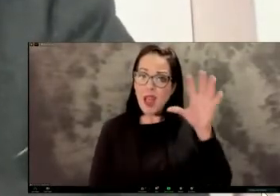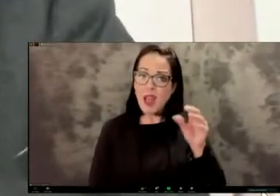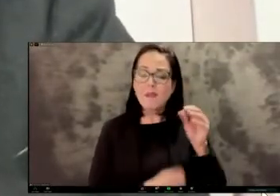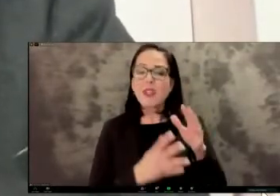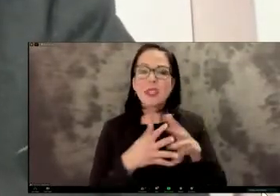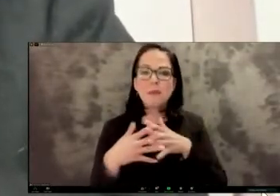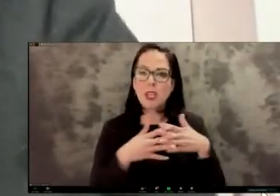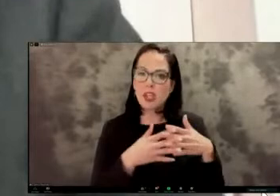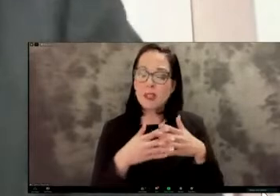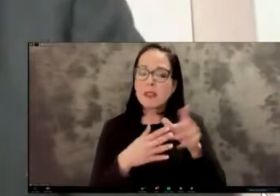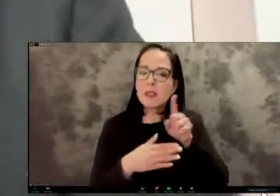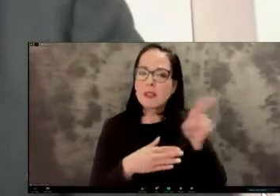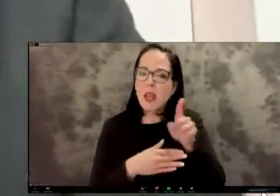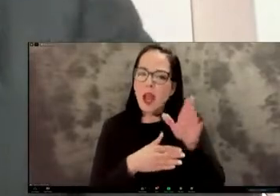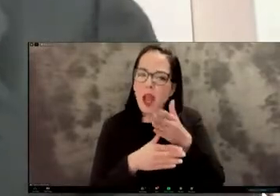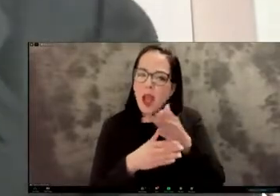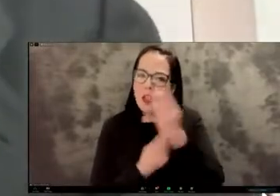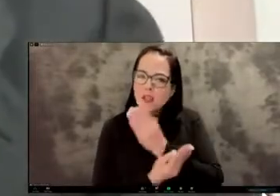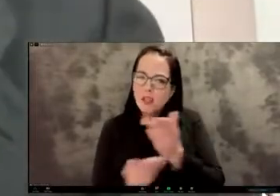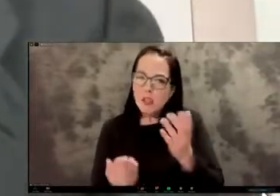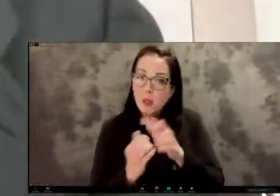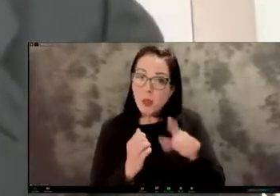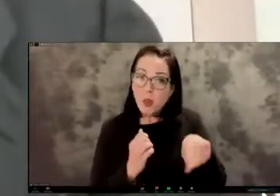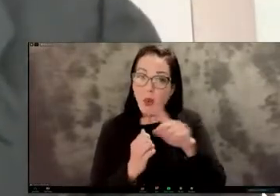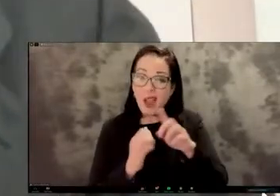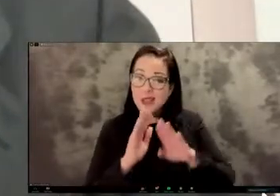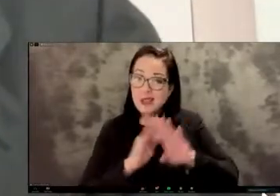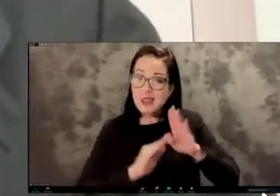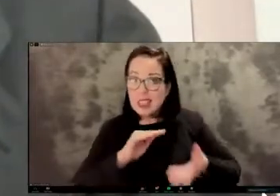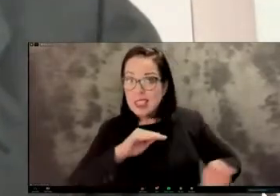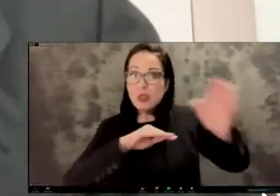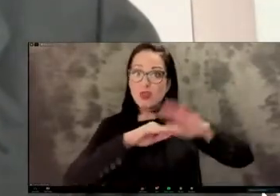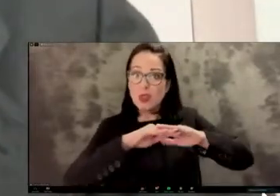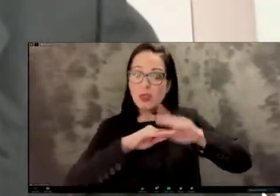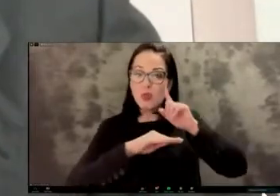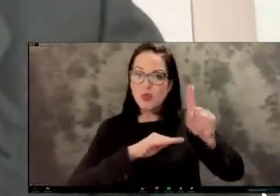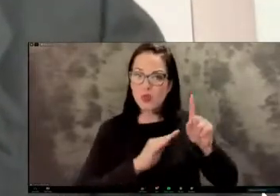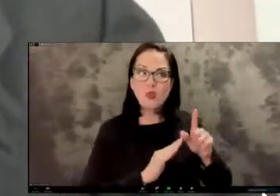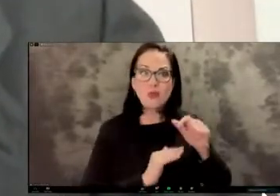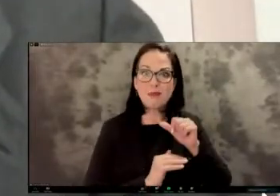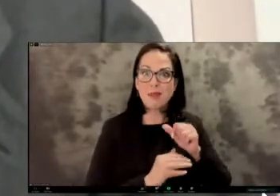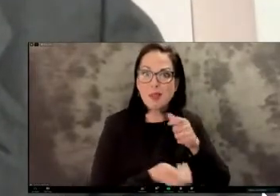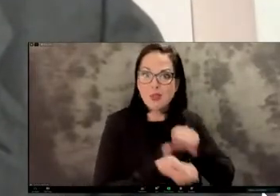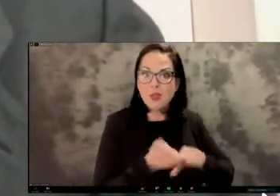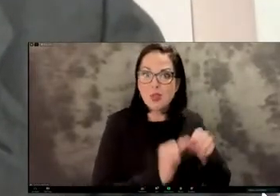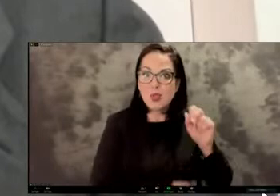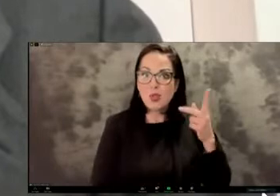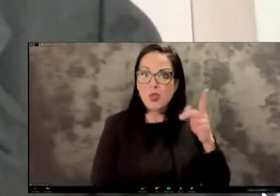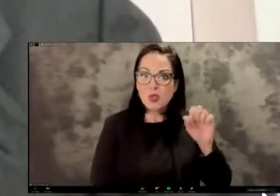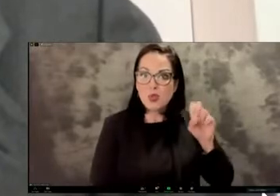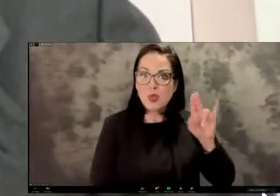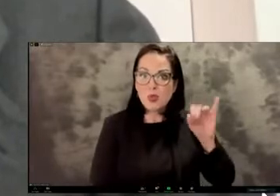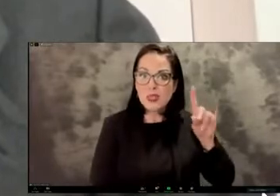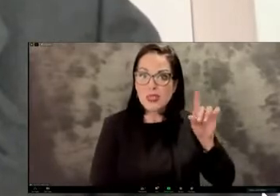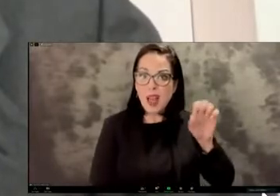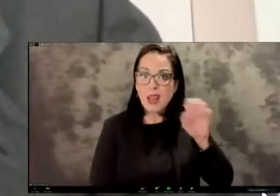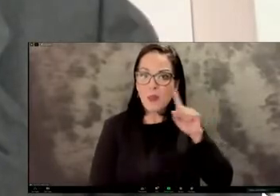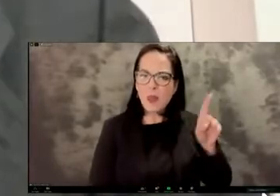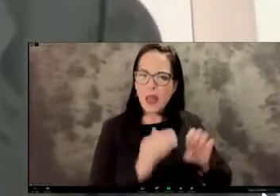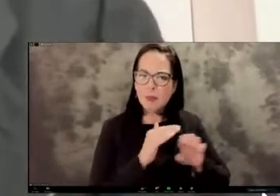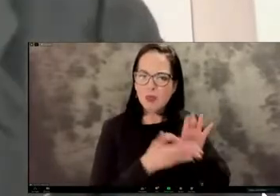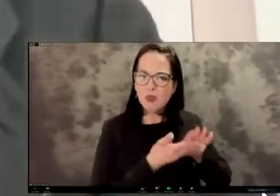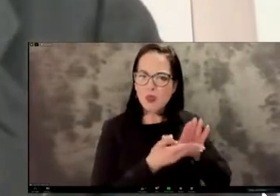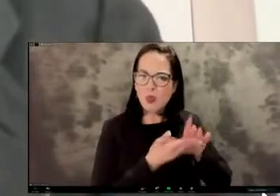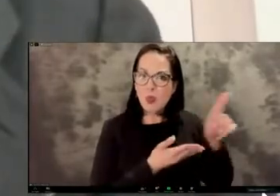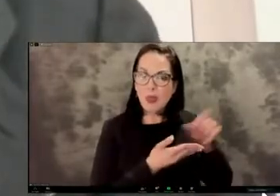that I shared with you the dramatic increase in suicide among elementary school children, and there's other evidence of increases in